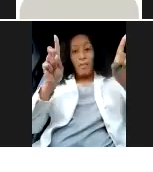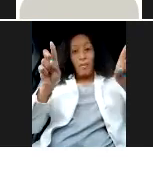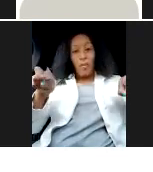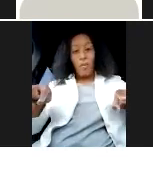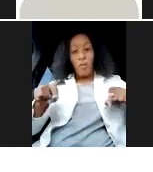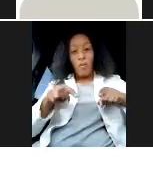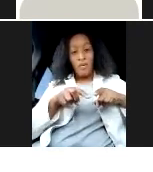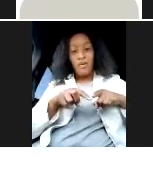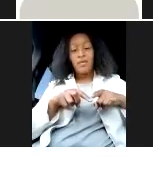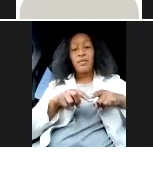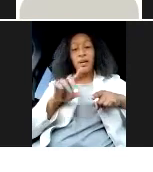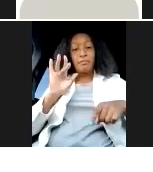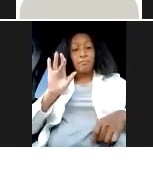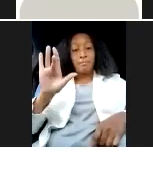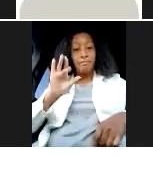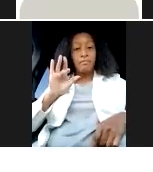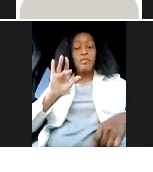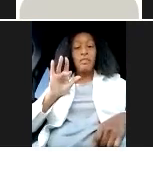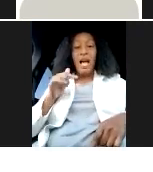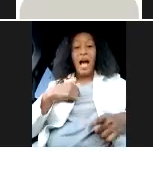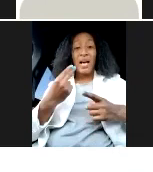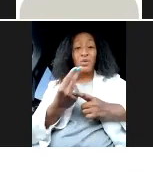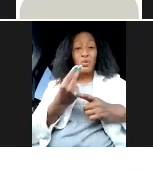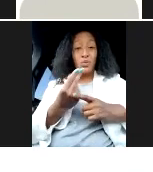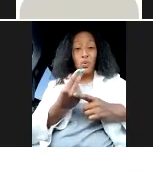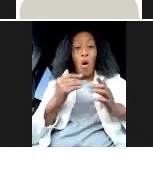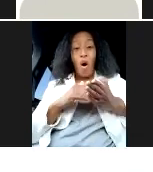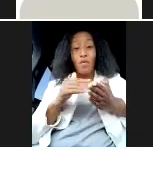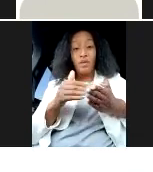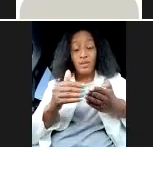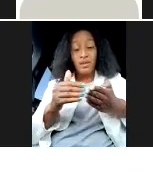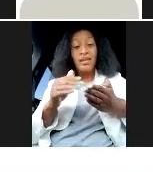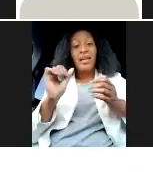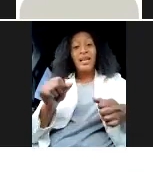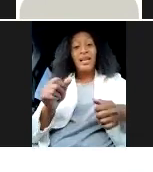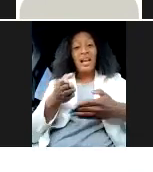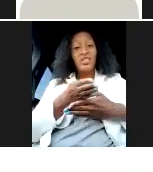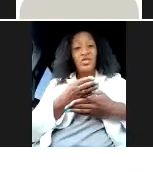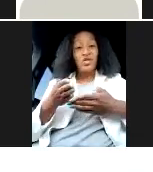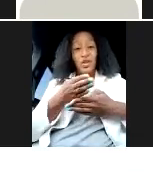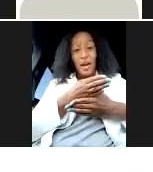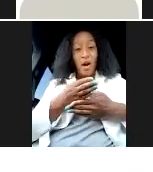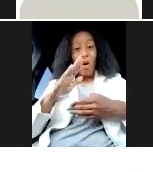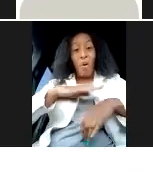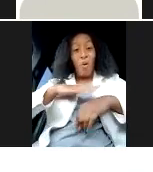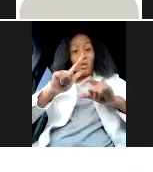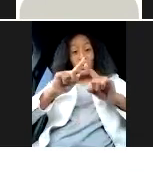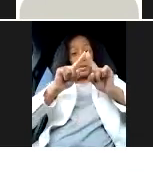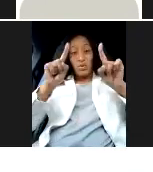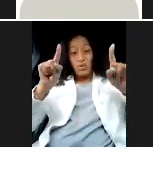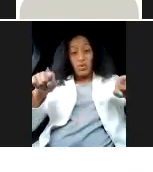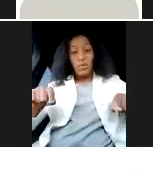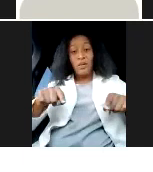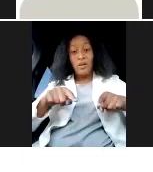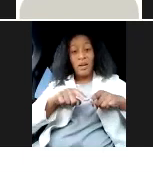Okay. And I use this quite a bit so that I can share on screen some things that I might be working out at any point, like I